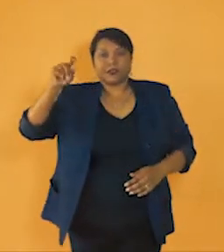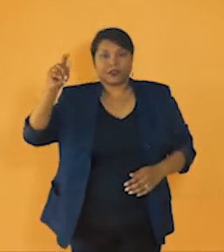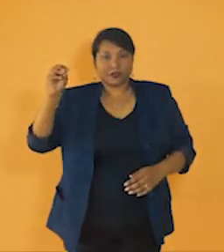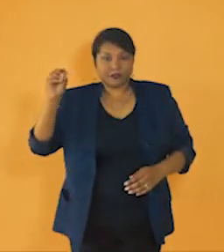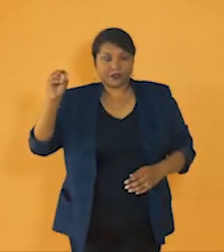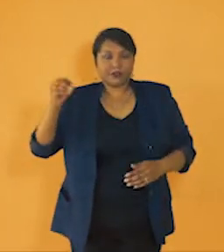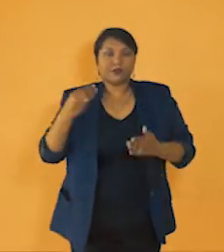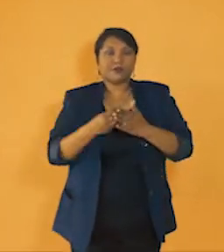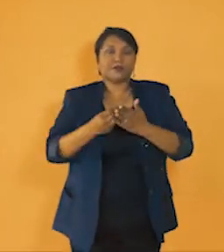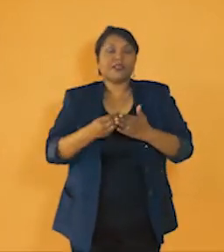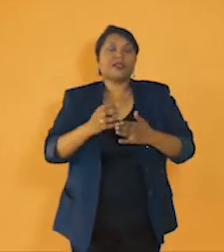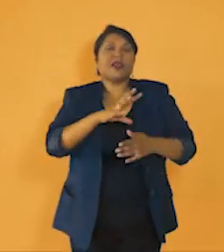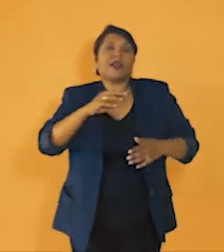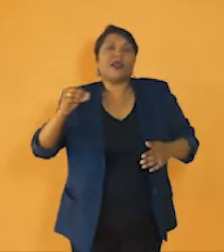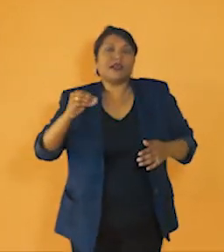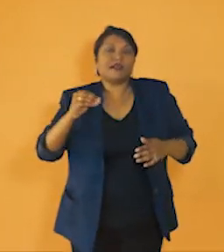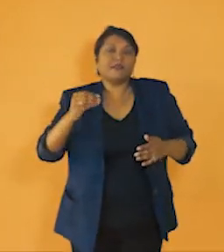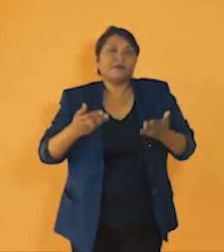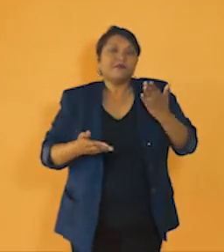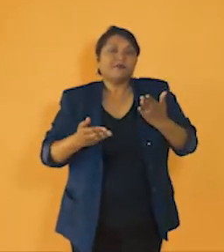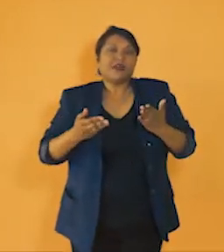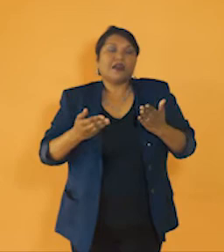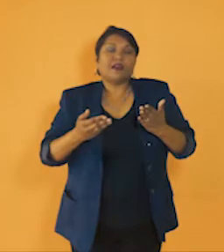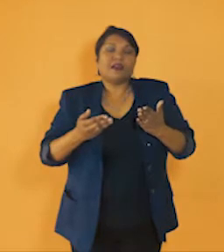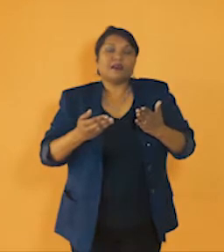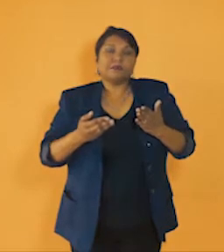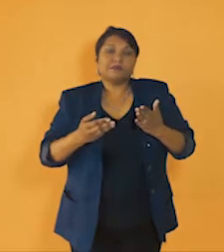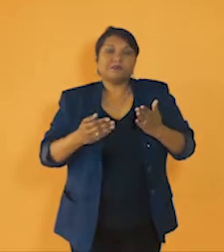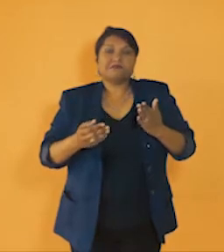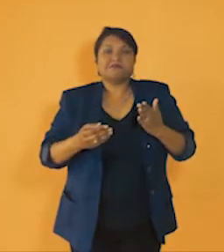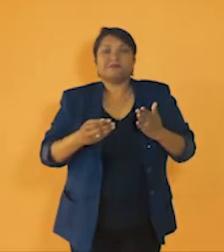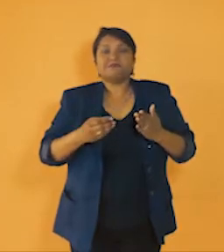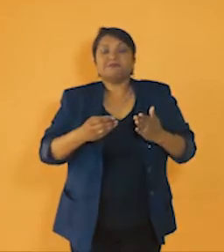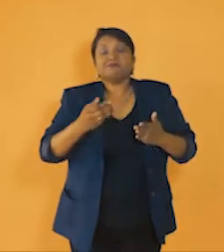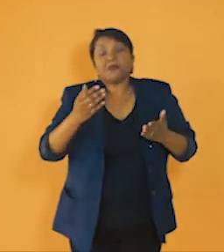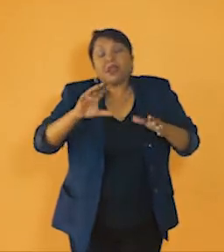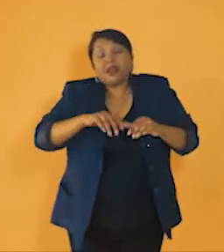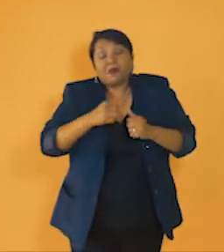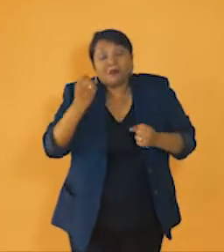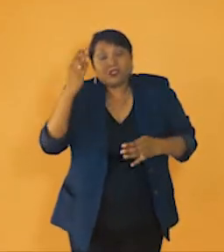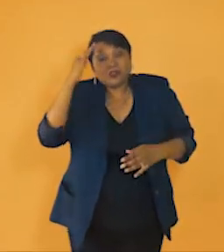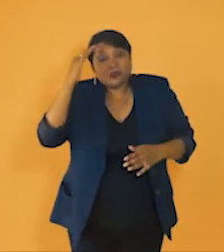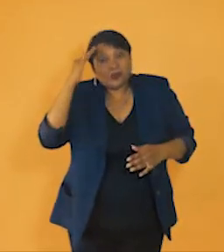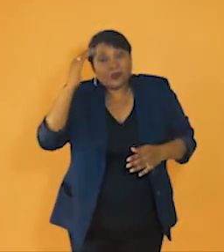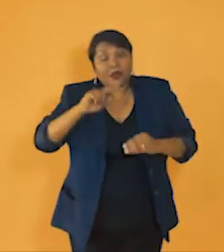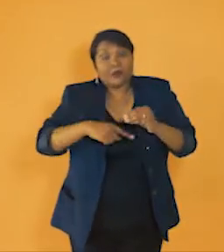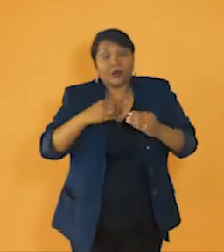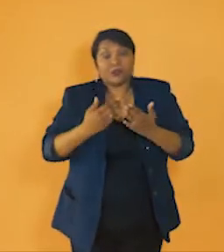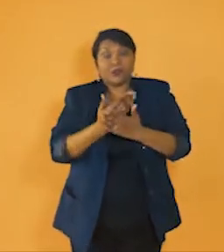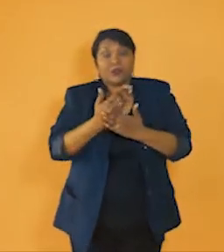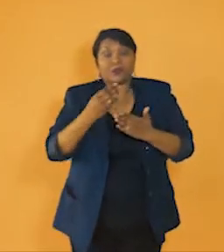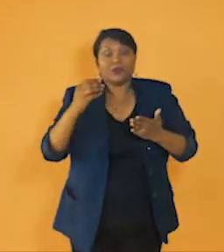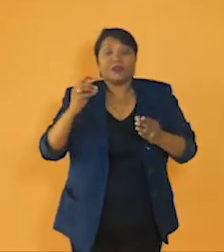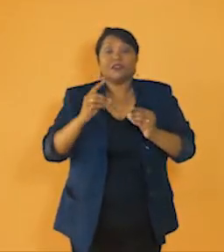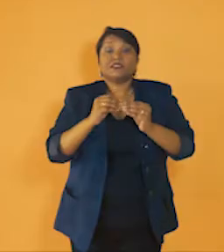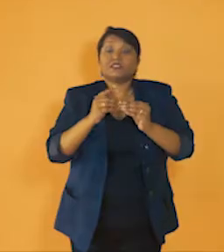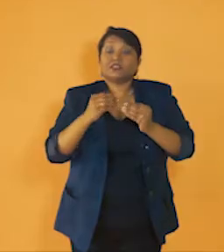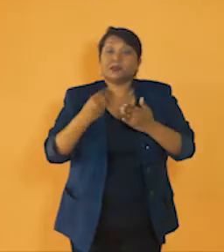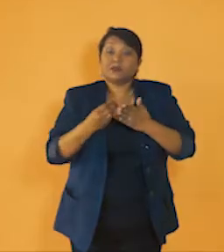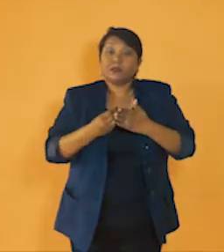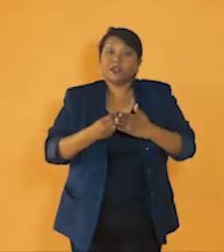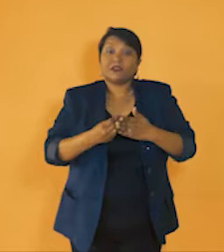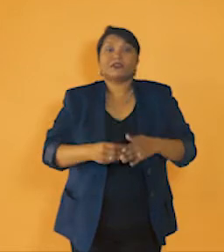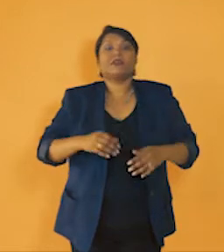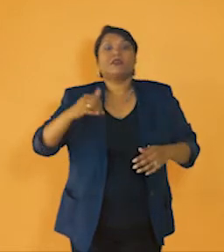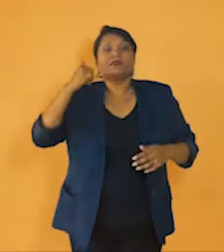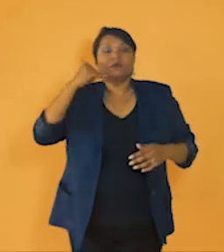as the newest investment instrument. However, how much do you really know about this new digital currency? At